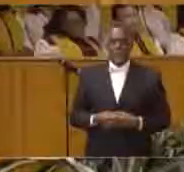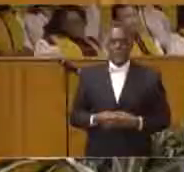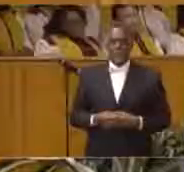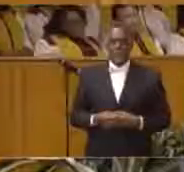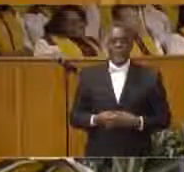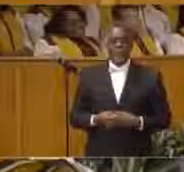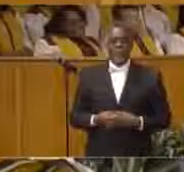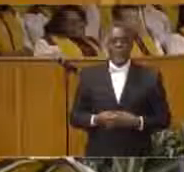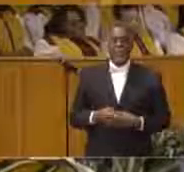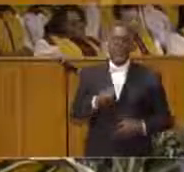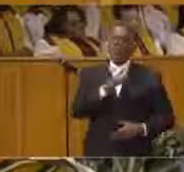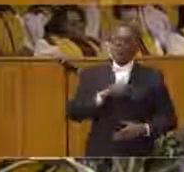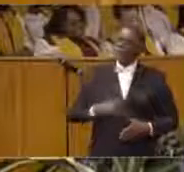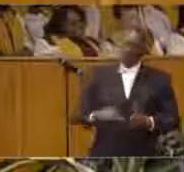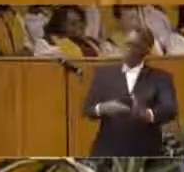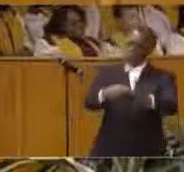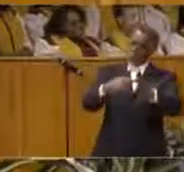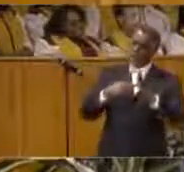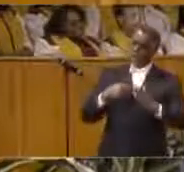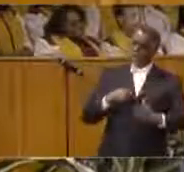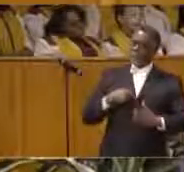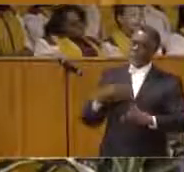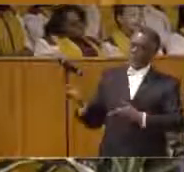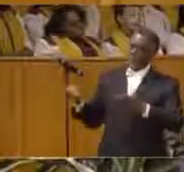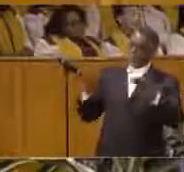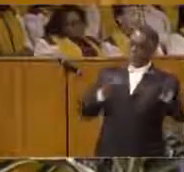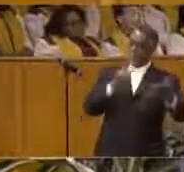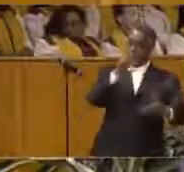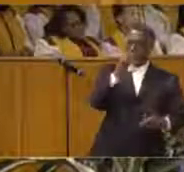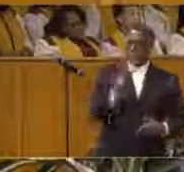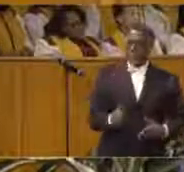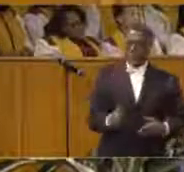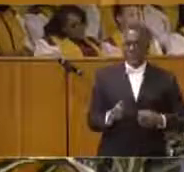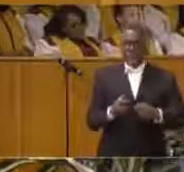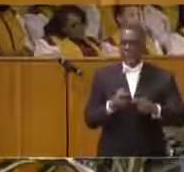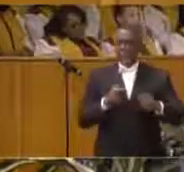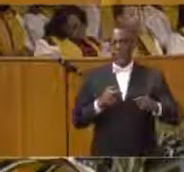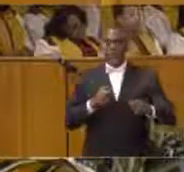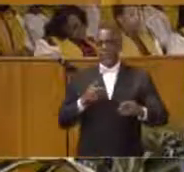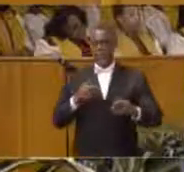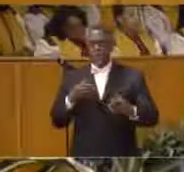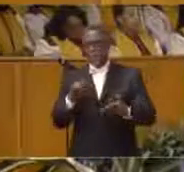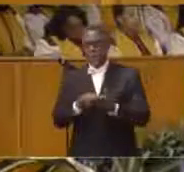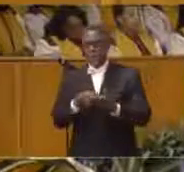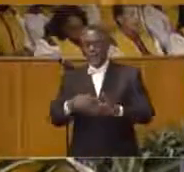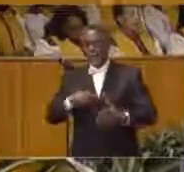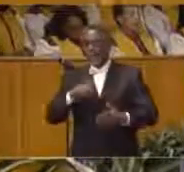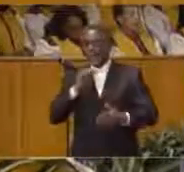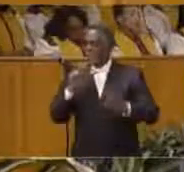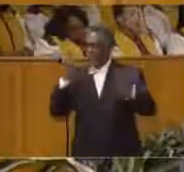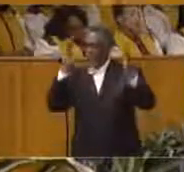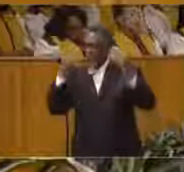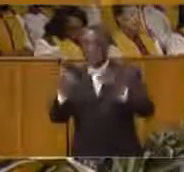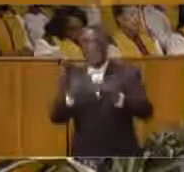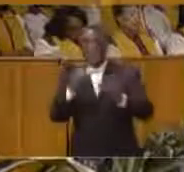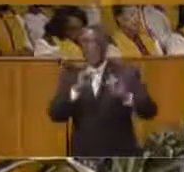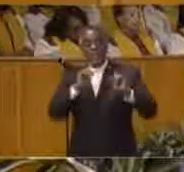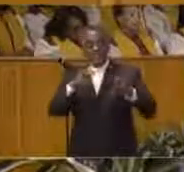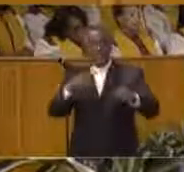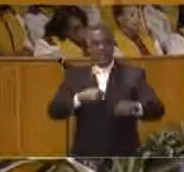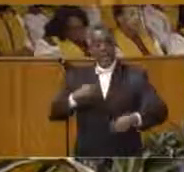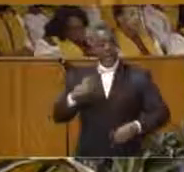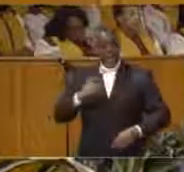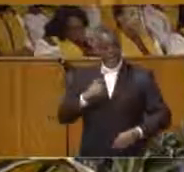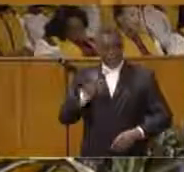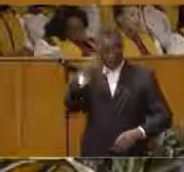Does the Lord require me to bring a tithe from unexpected money? The easy answer that I apply